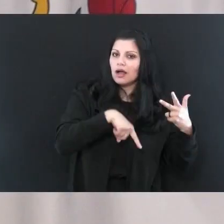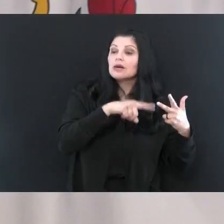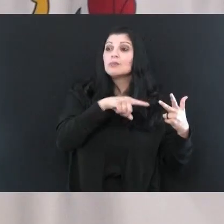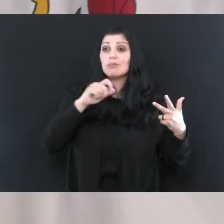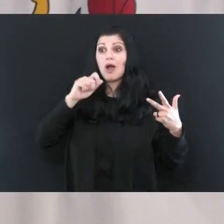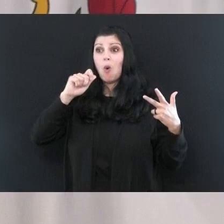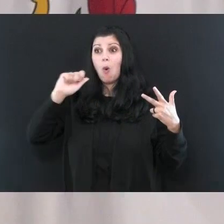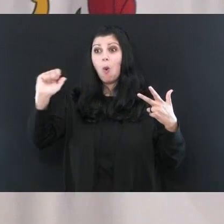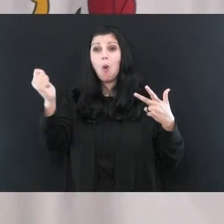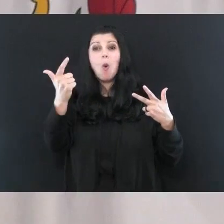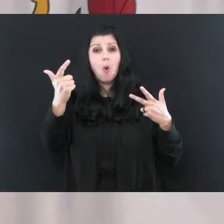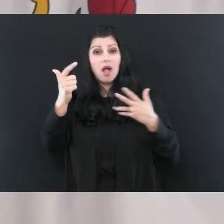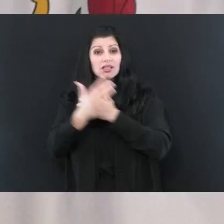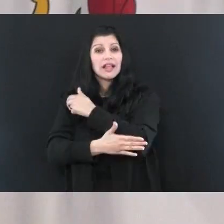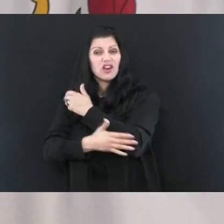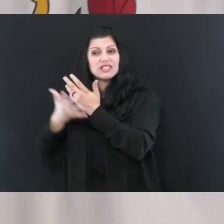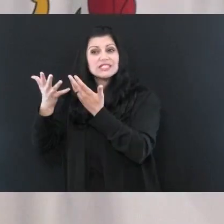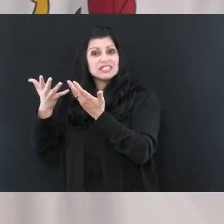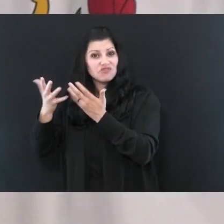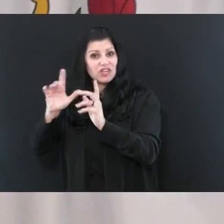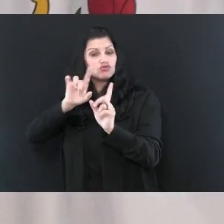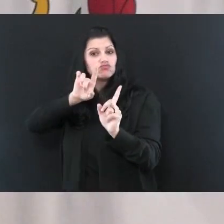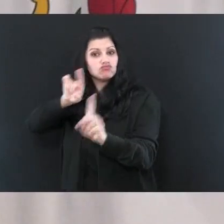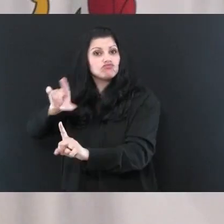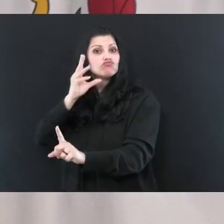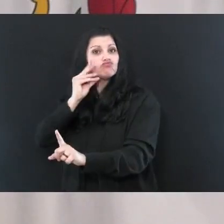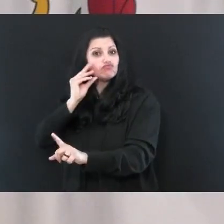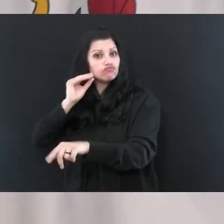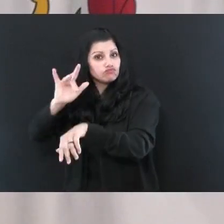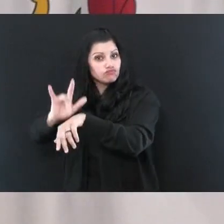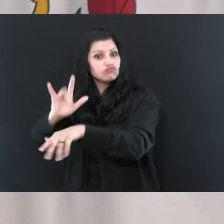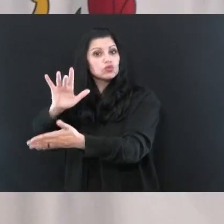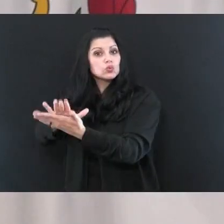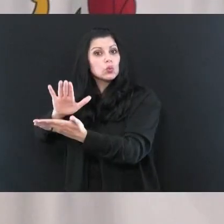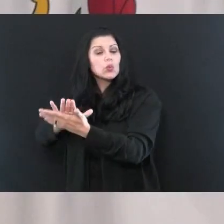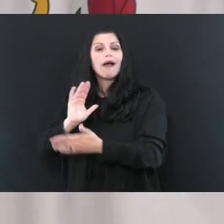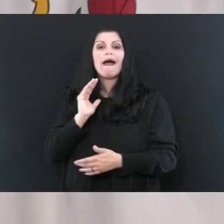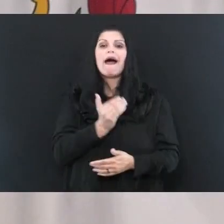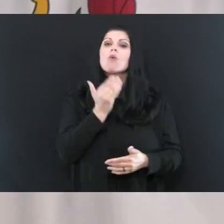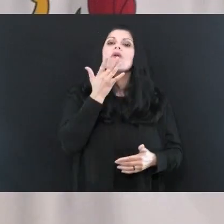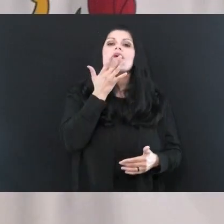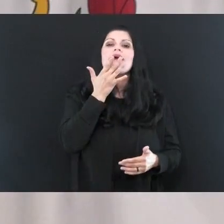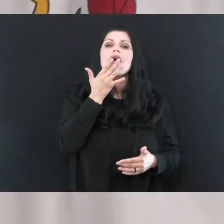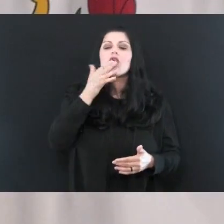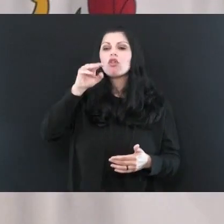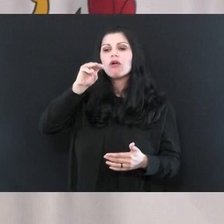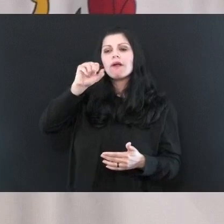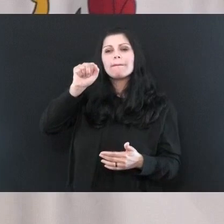all counties. That's really good. Our color map, whether you